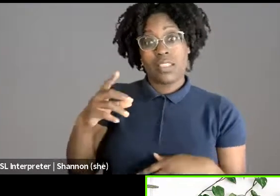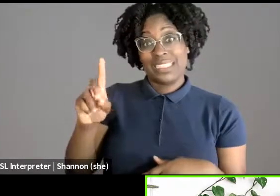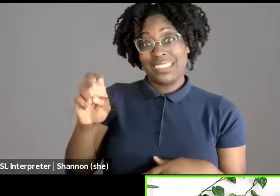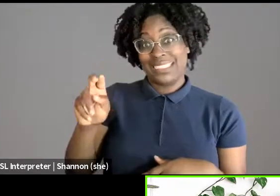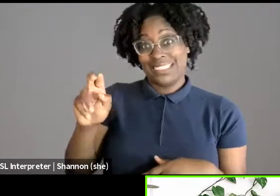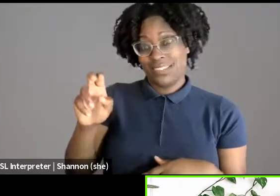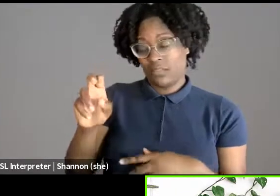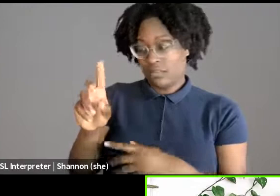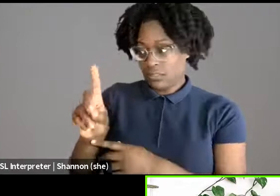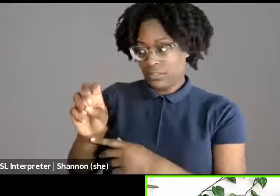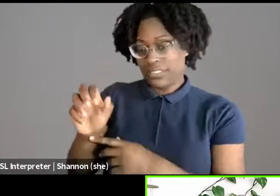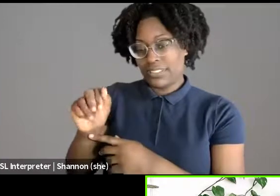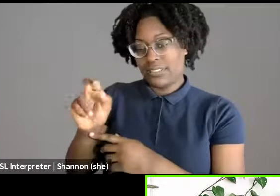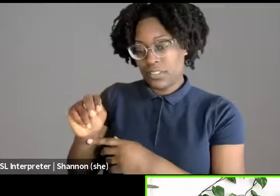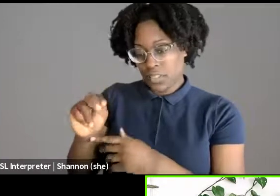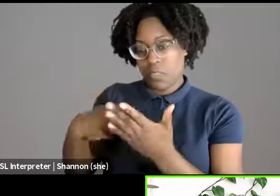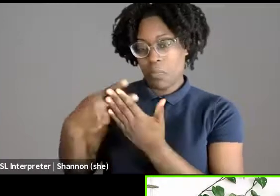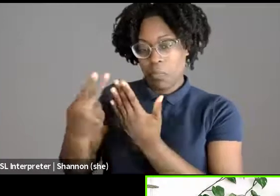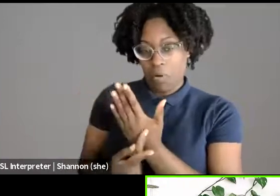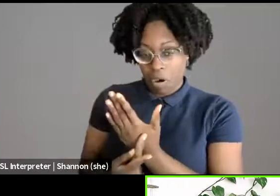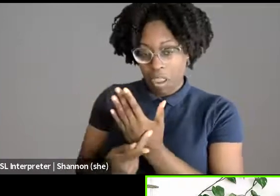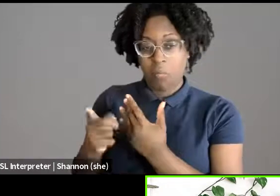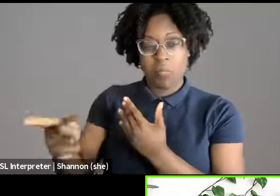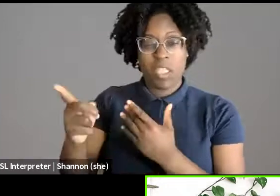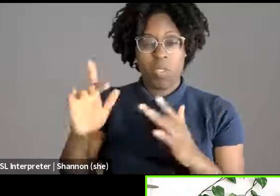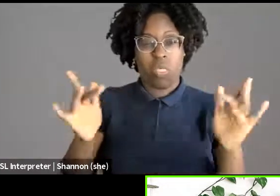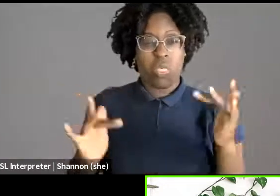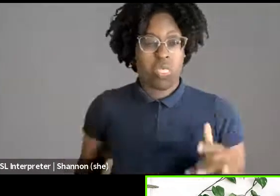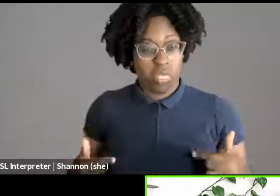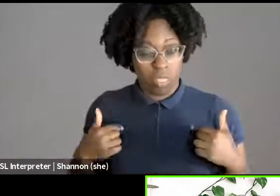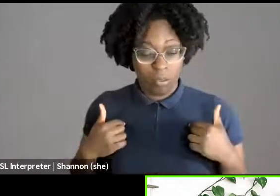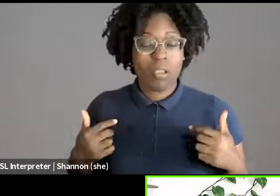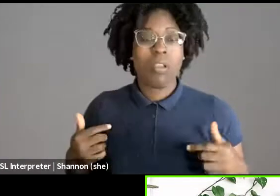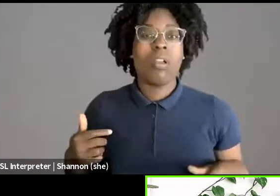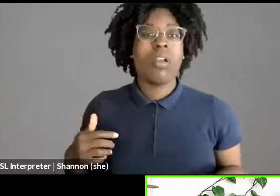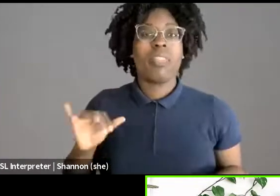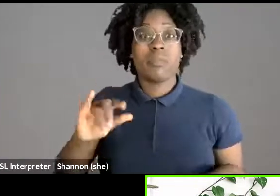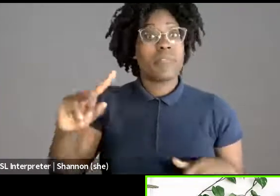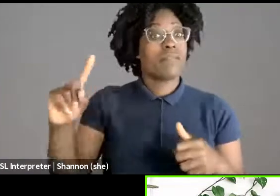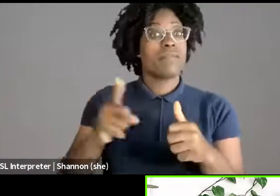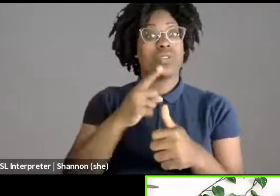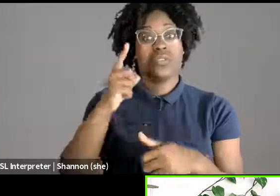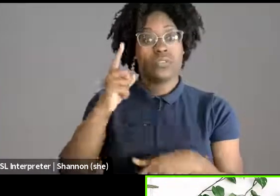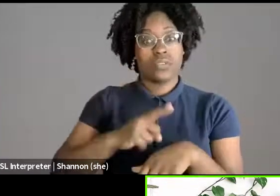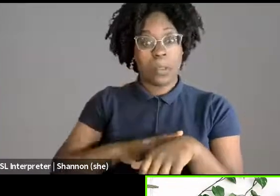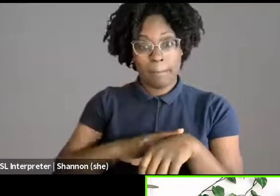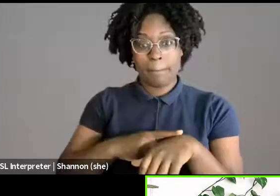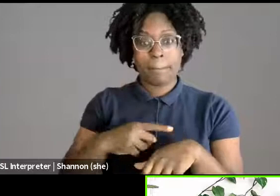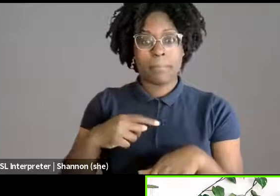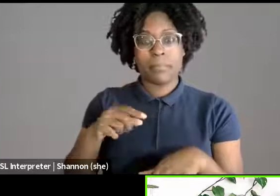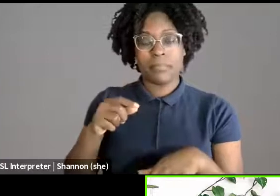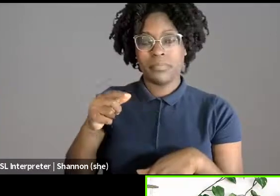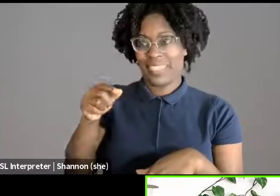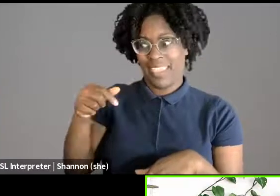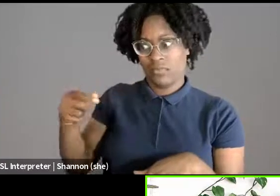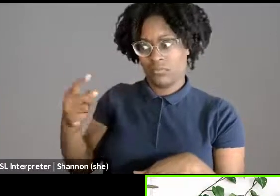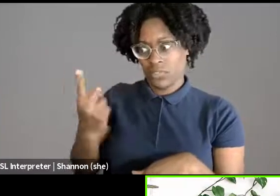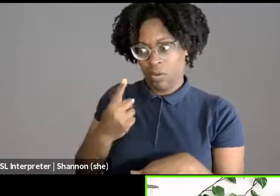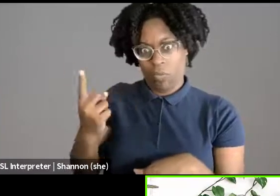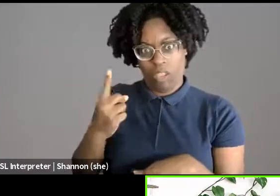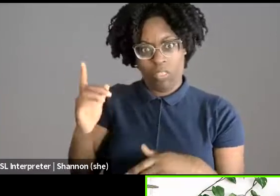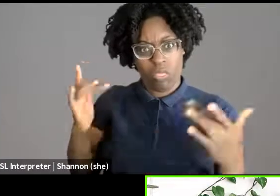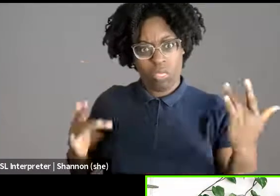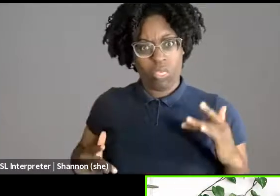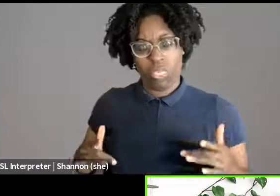first time, unfortunately, that I'd been harmed by a man in STEM. So I decided to protect myself and not to enter the tech